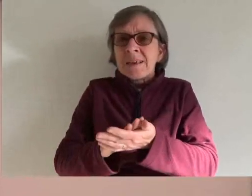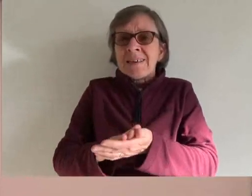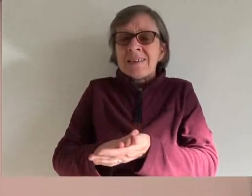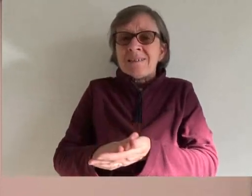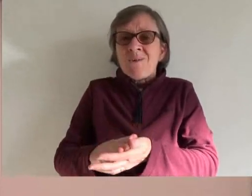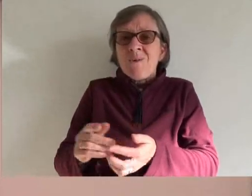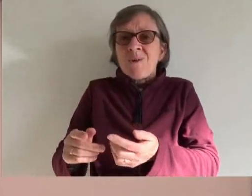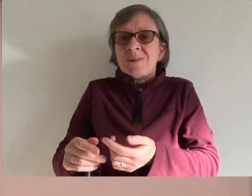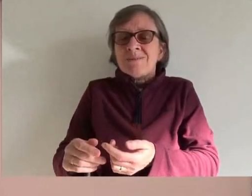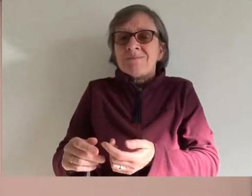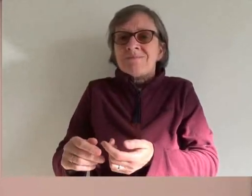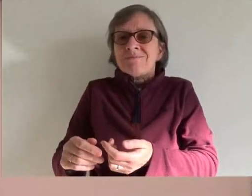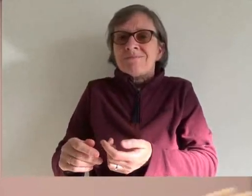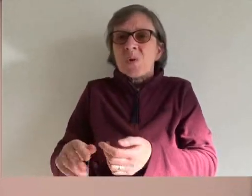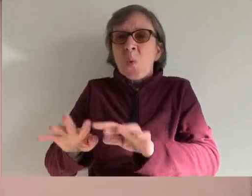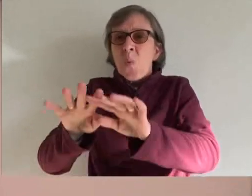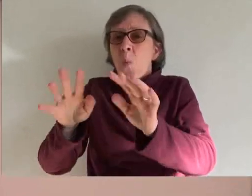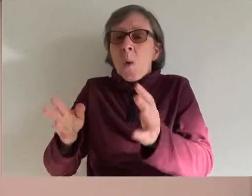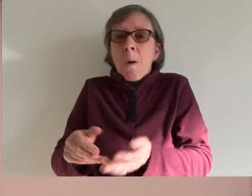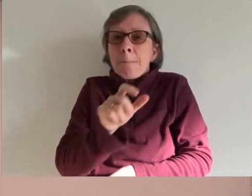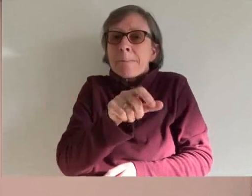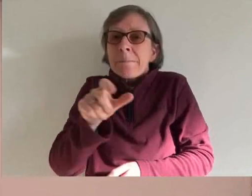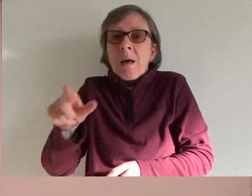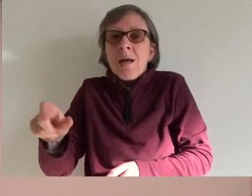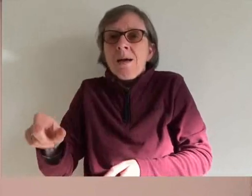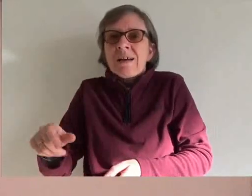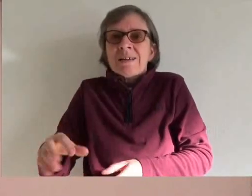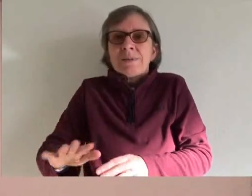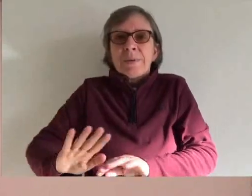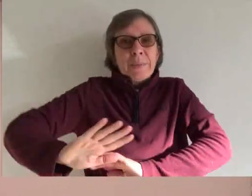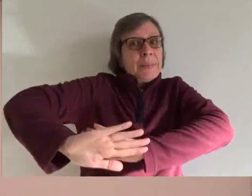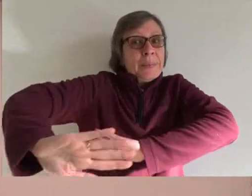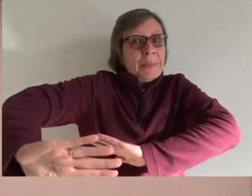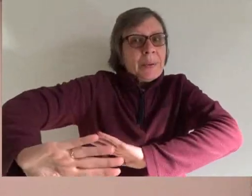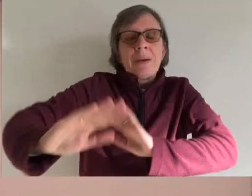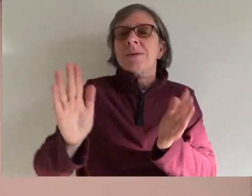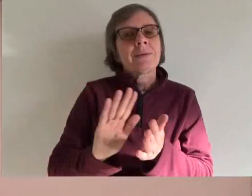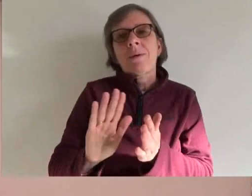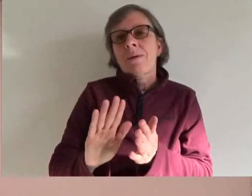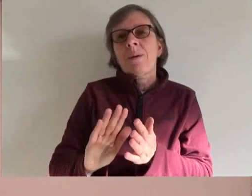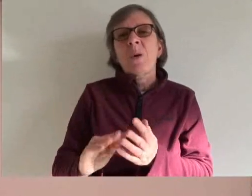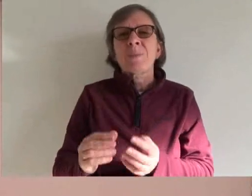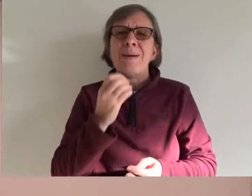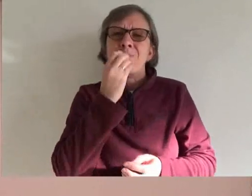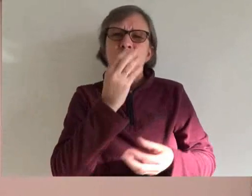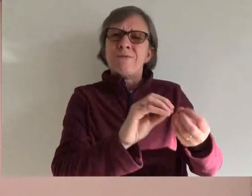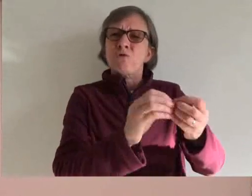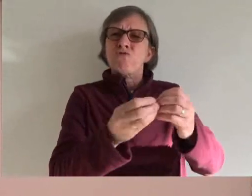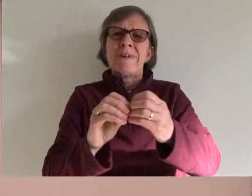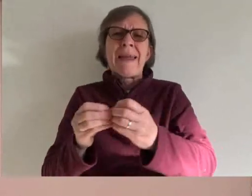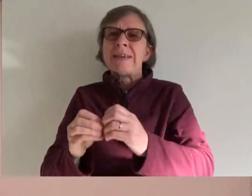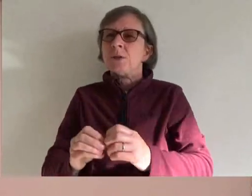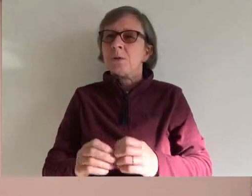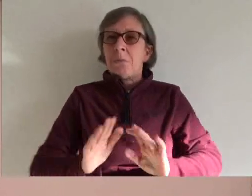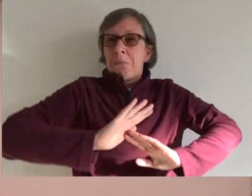them as believers. He's not talking about the created world. But he's talking about the realm of